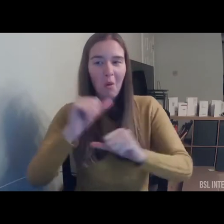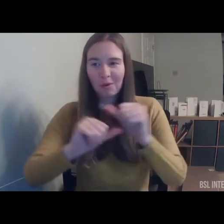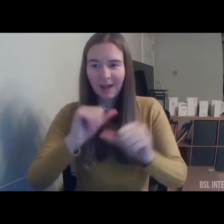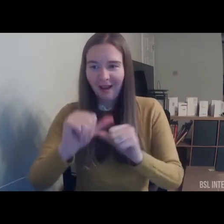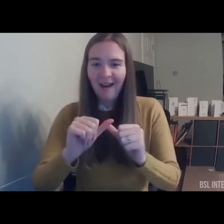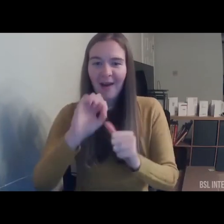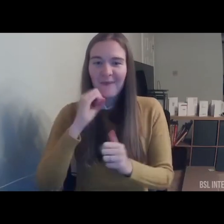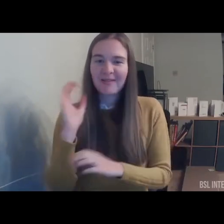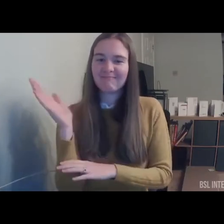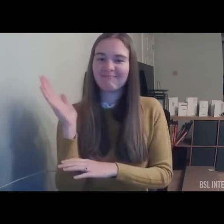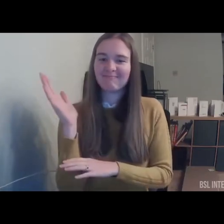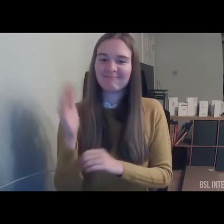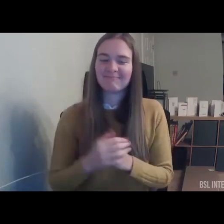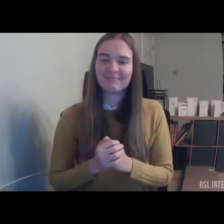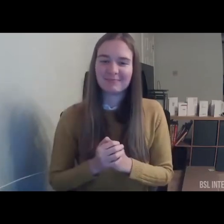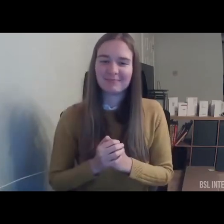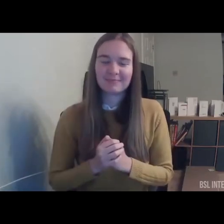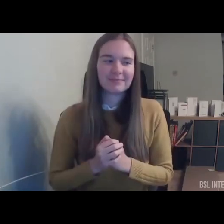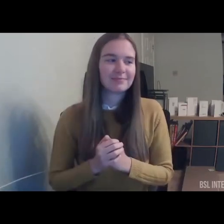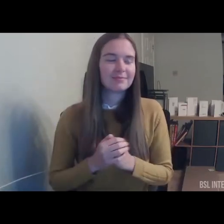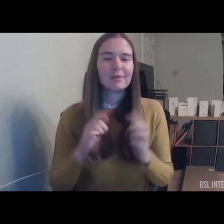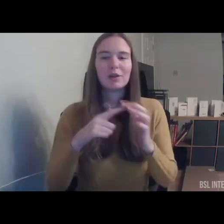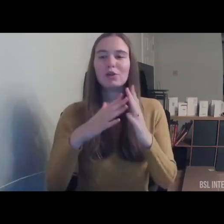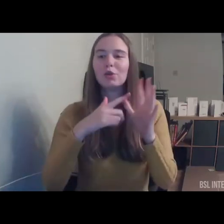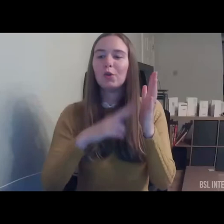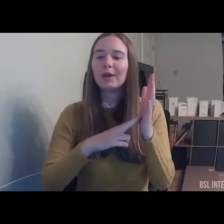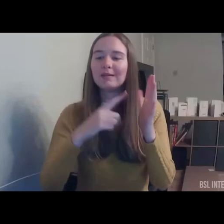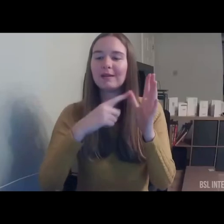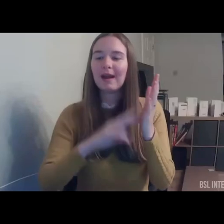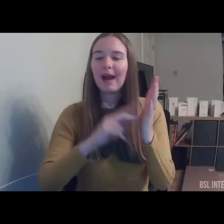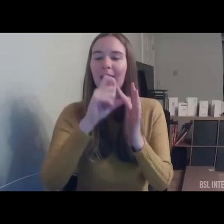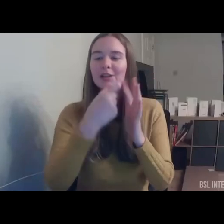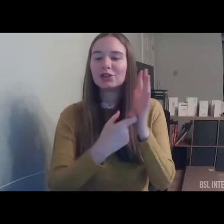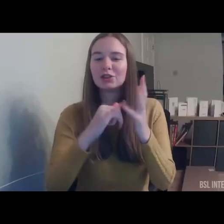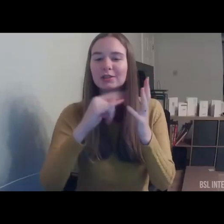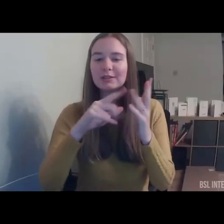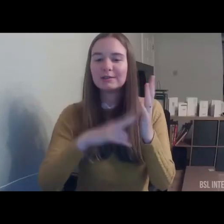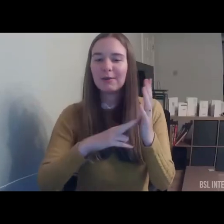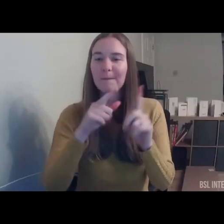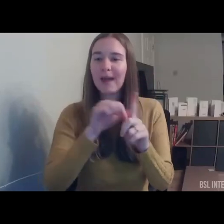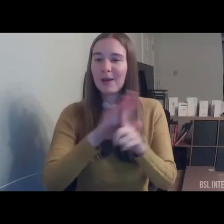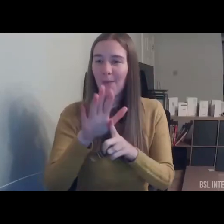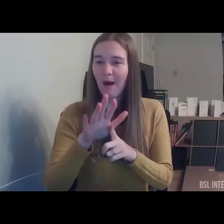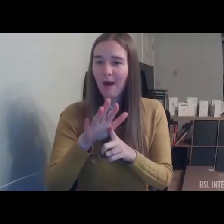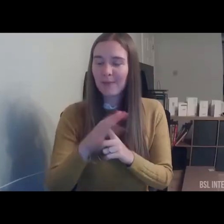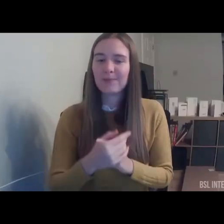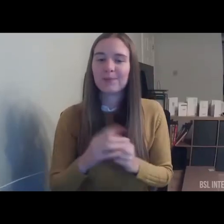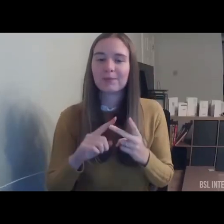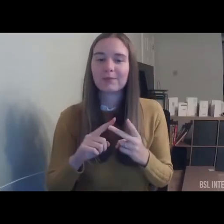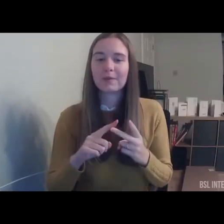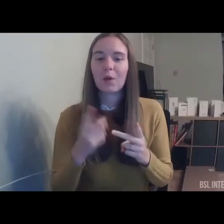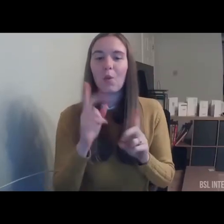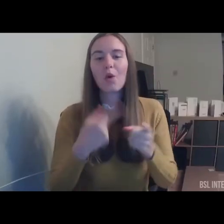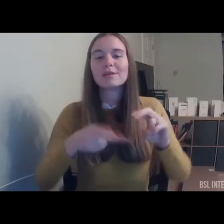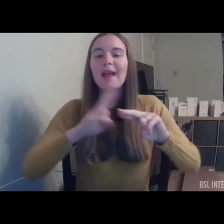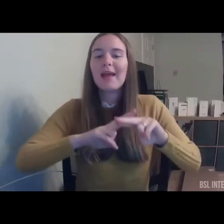we're going to hear from are Ewan Anderson from Edinburgh-based Practice 7N. Ewan's project What If seeks